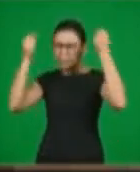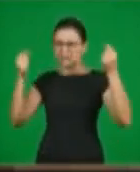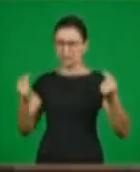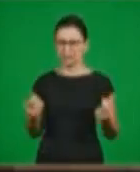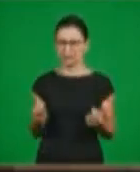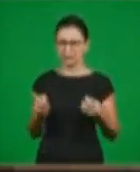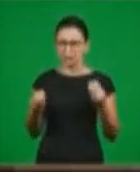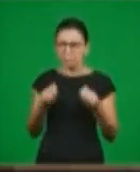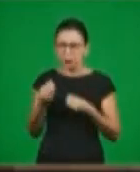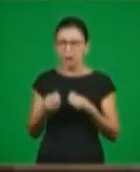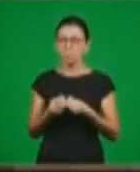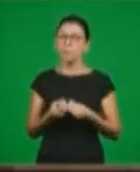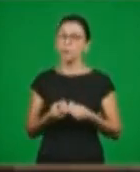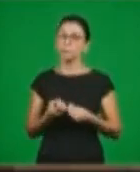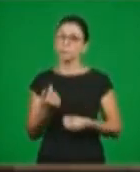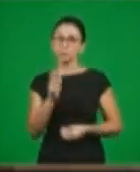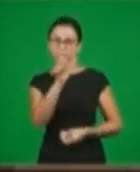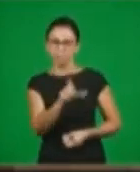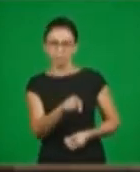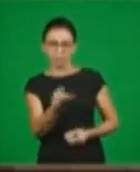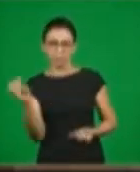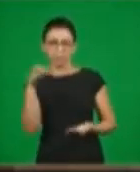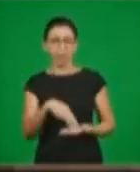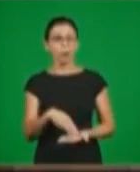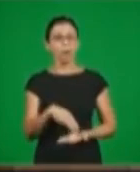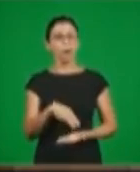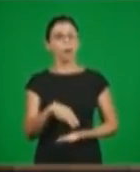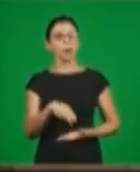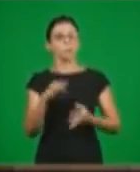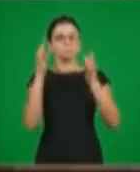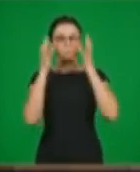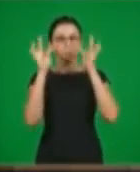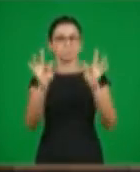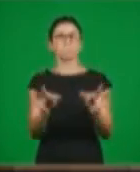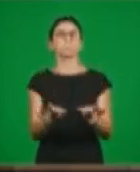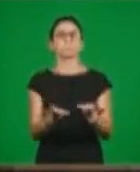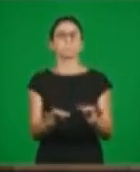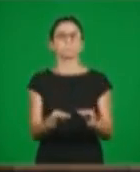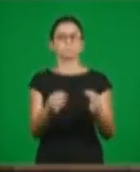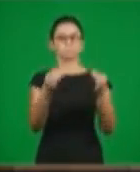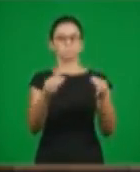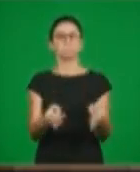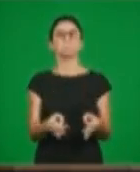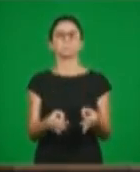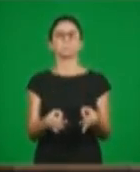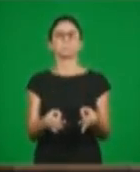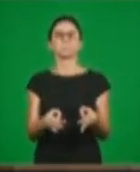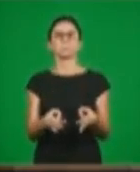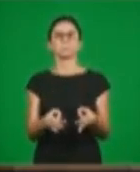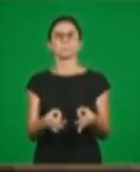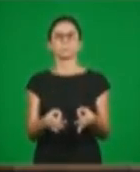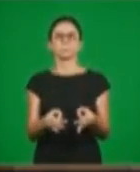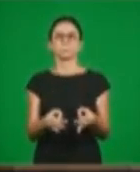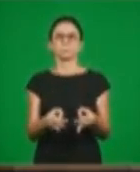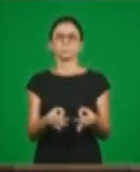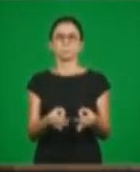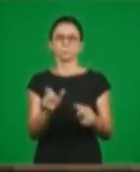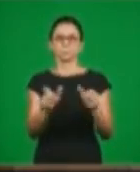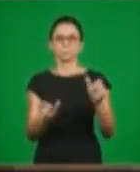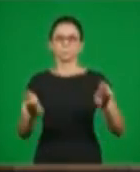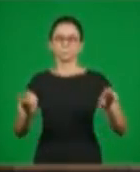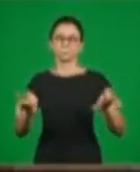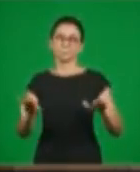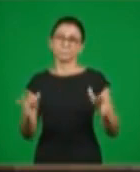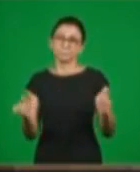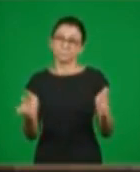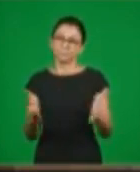like what the Spirit is saying. So your position, it is, give testimony. All right, so let's